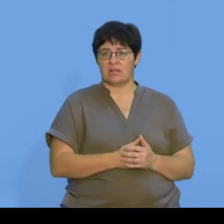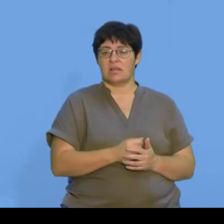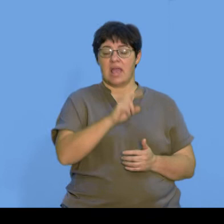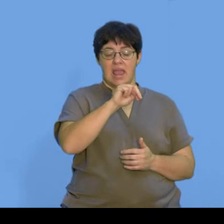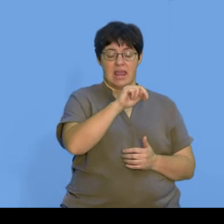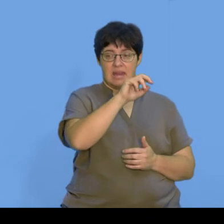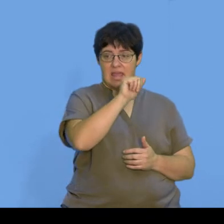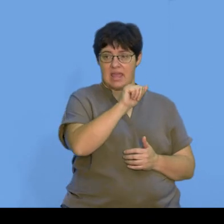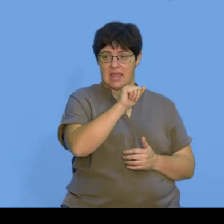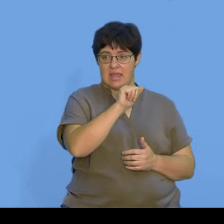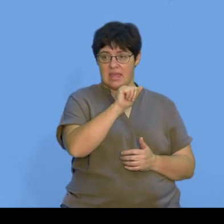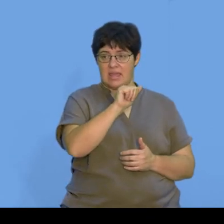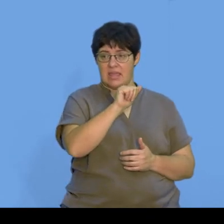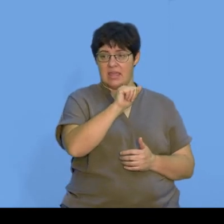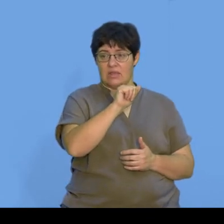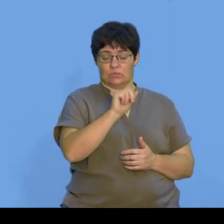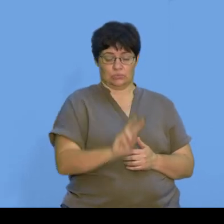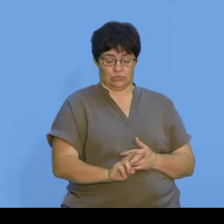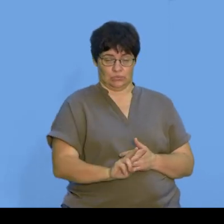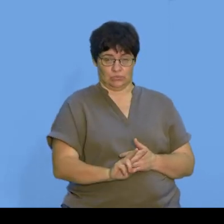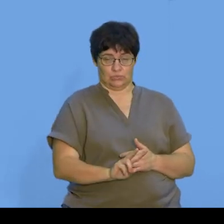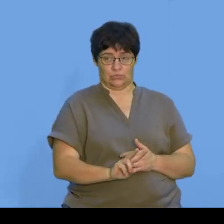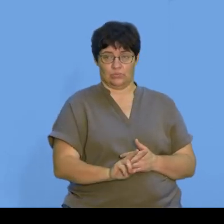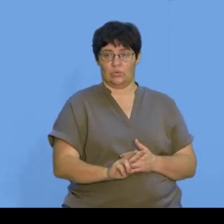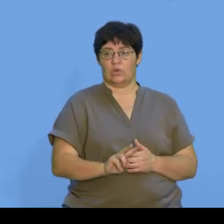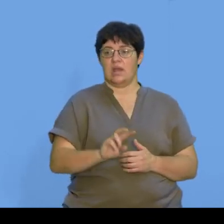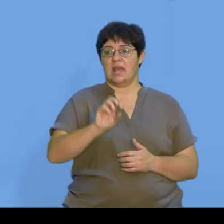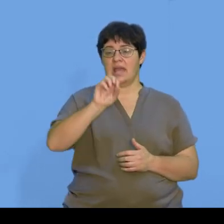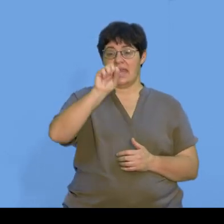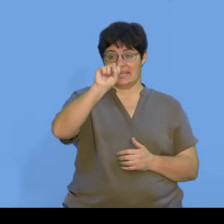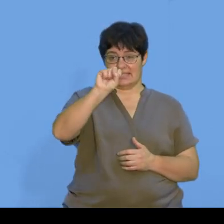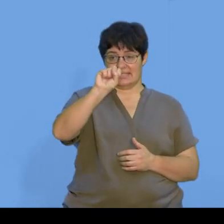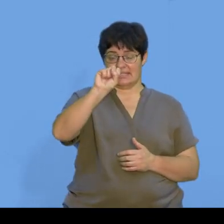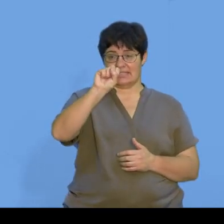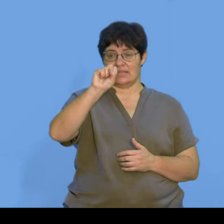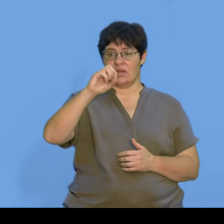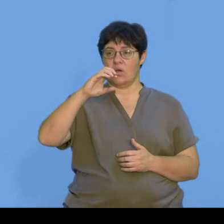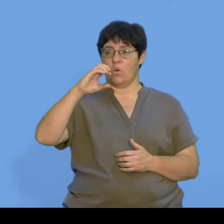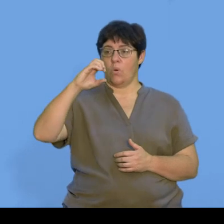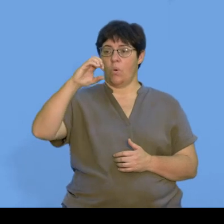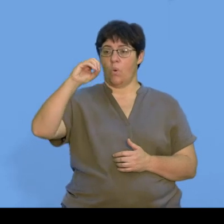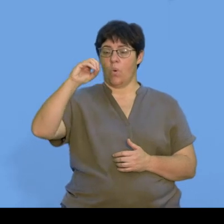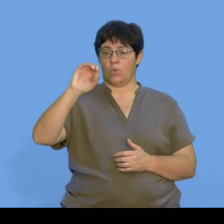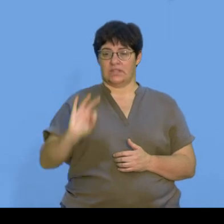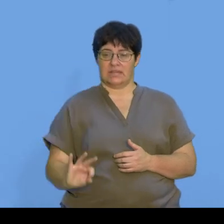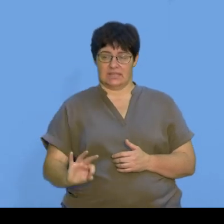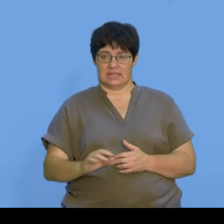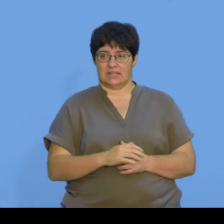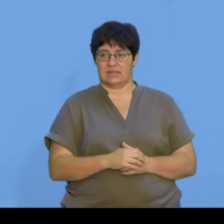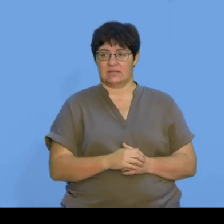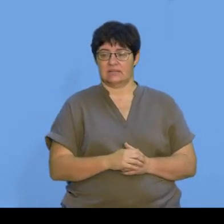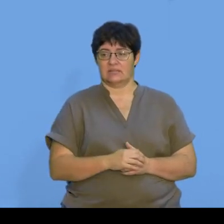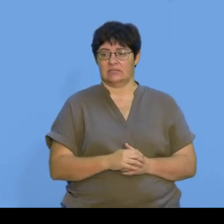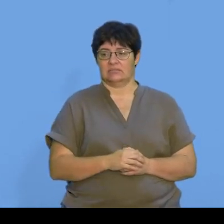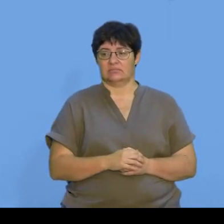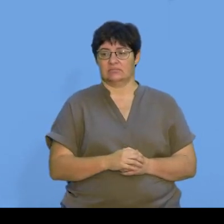the simplest whole number ratio is going to be sodium 2, and then 1 atom of sulfur, 1 mole of